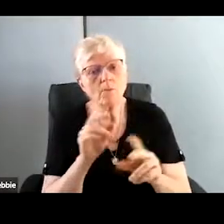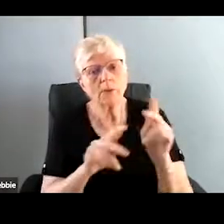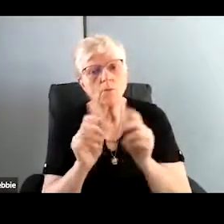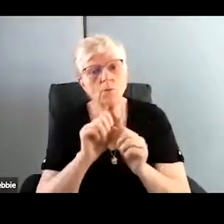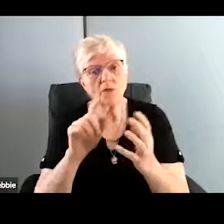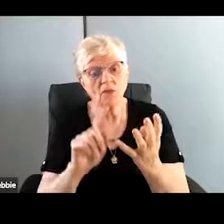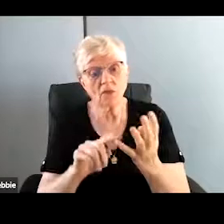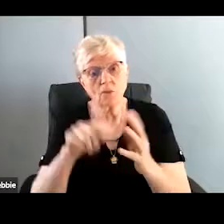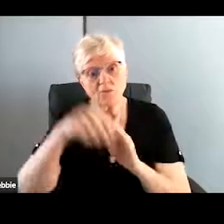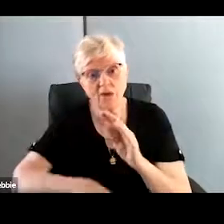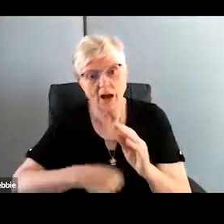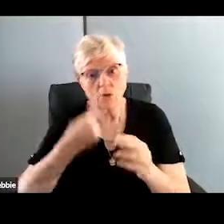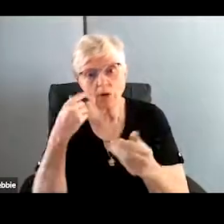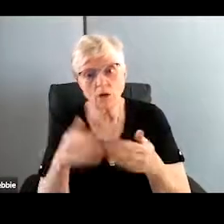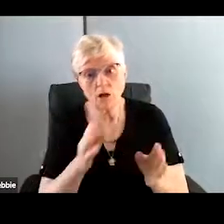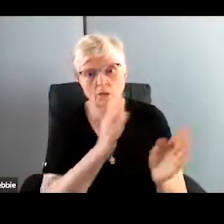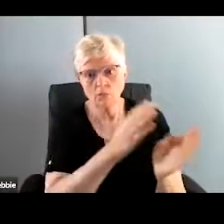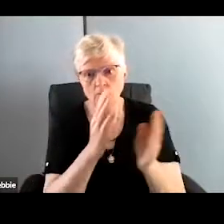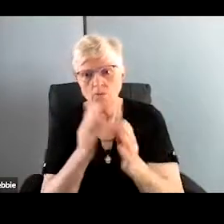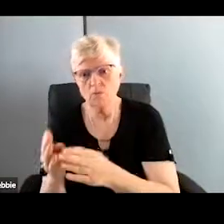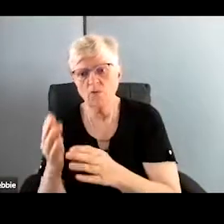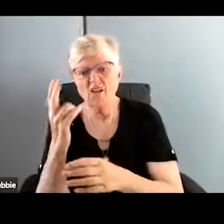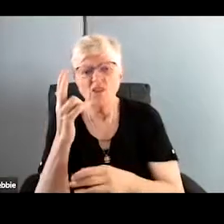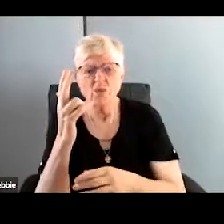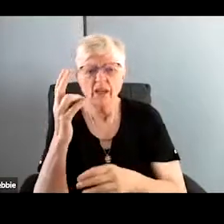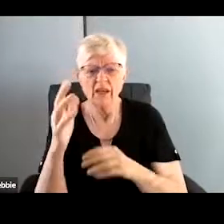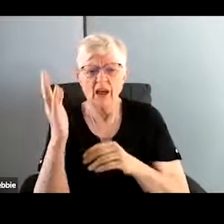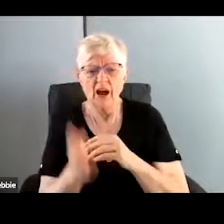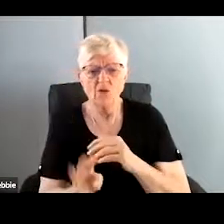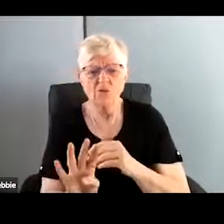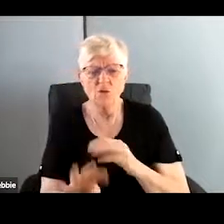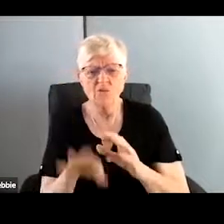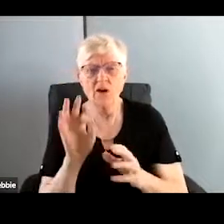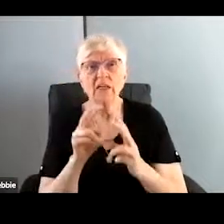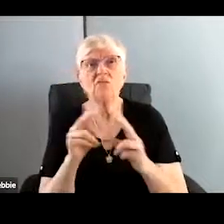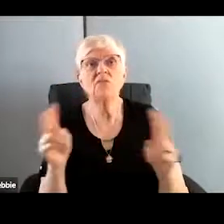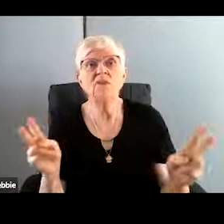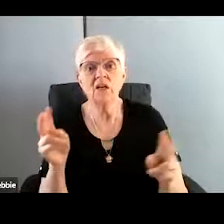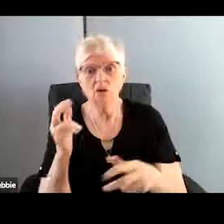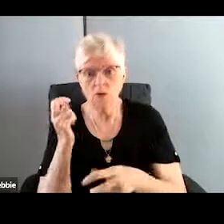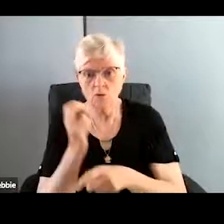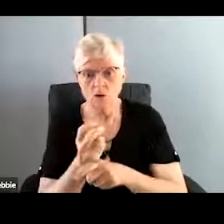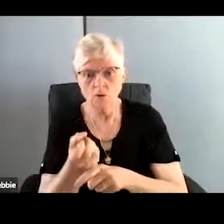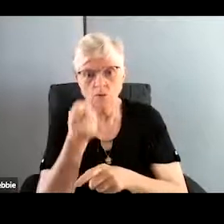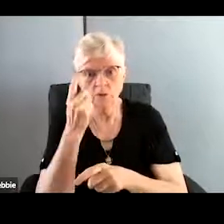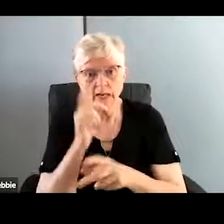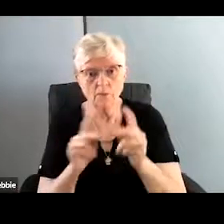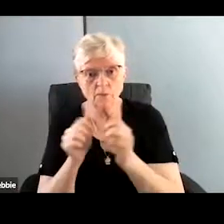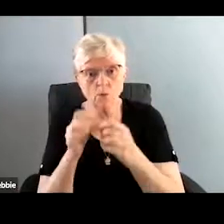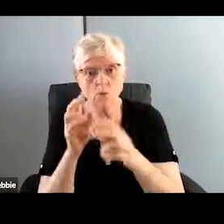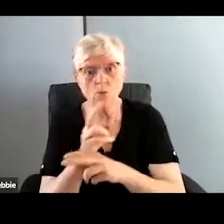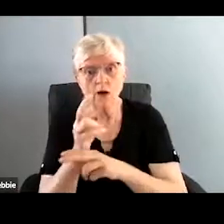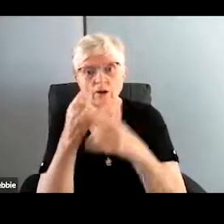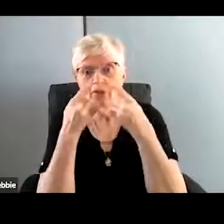loss, about 3 out of 4 of them find it very difficult to understand others who are wearing